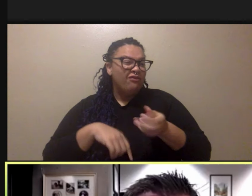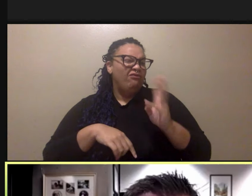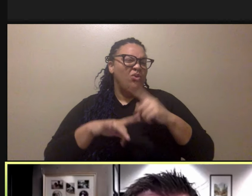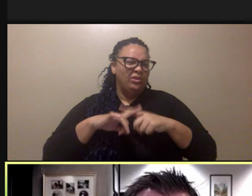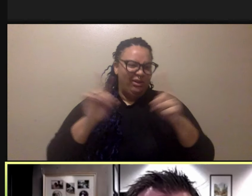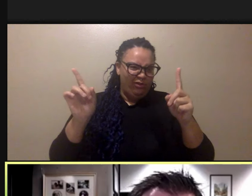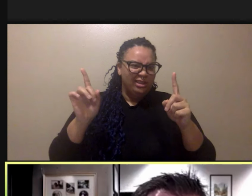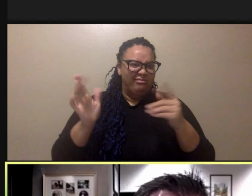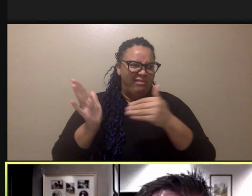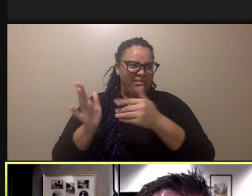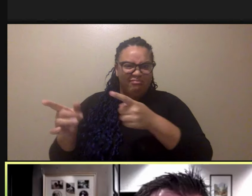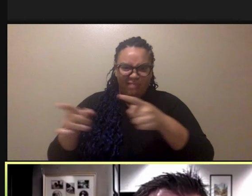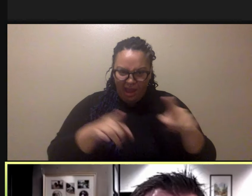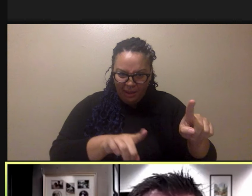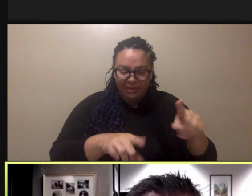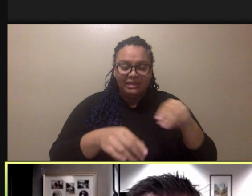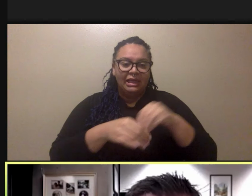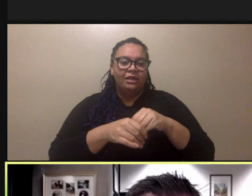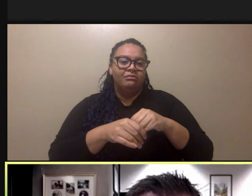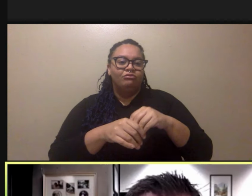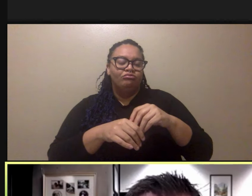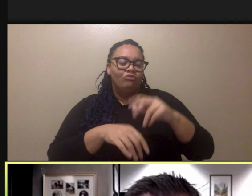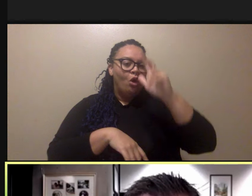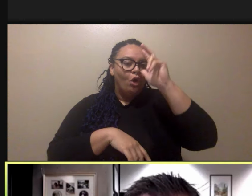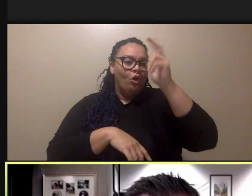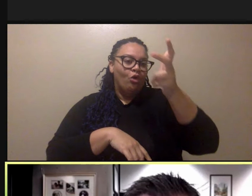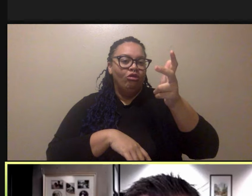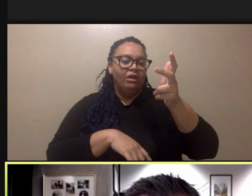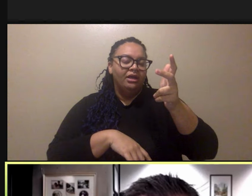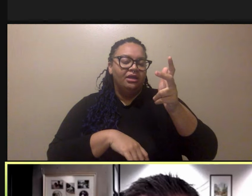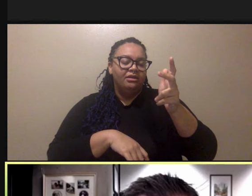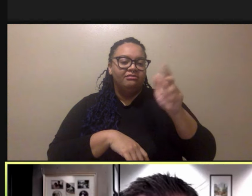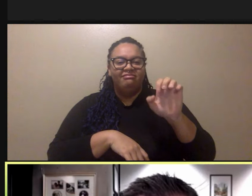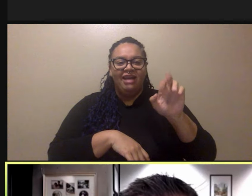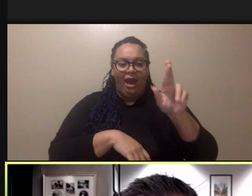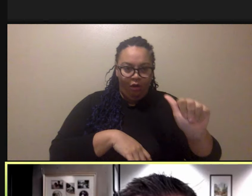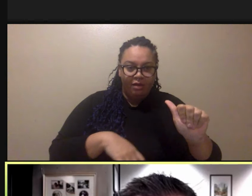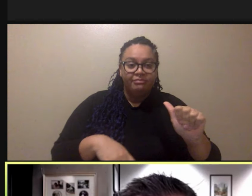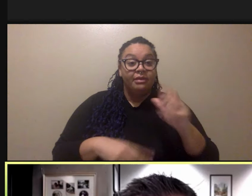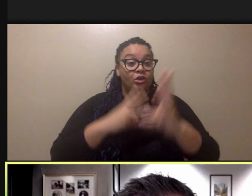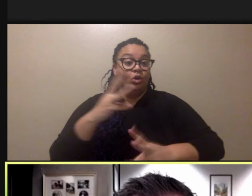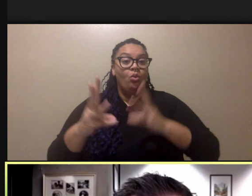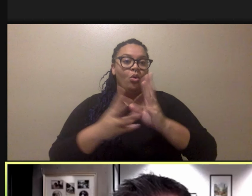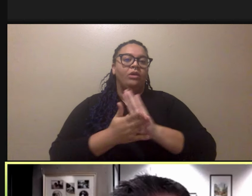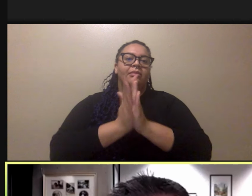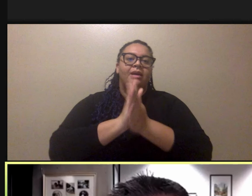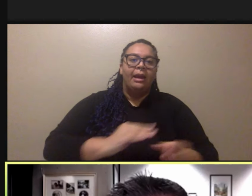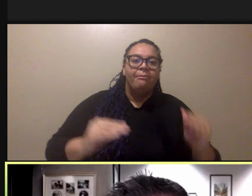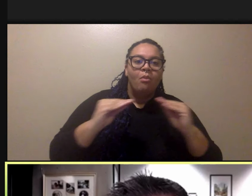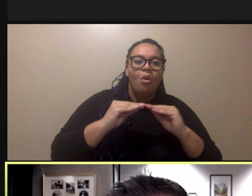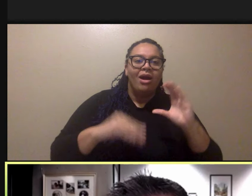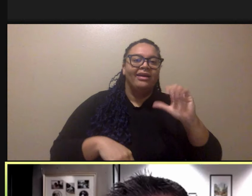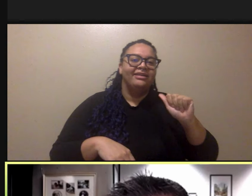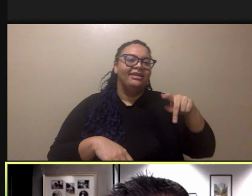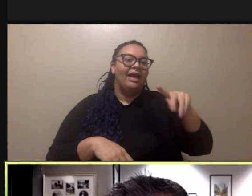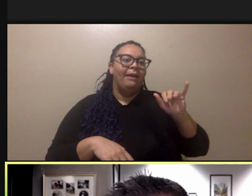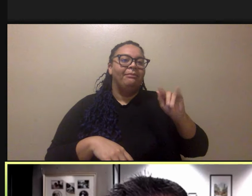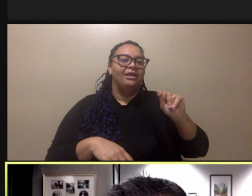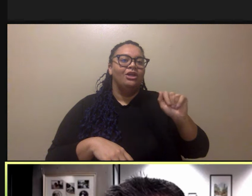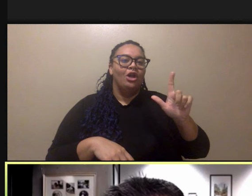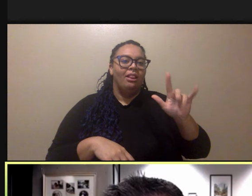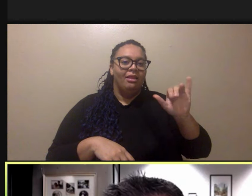occurred in the early modern period as the world became more capitalist. And so the origins of the